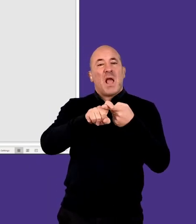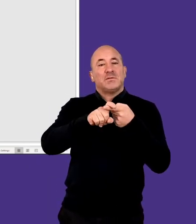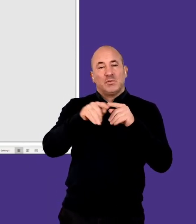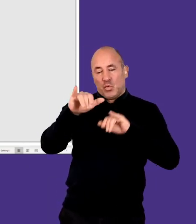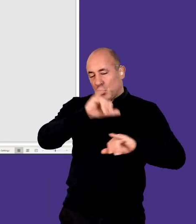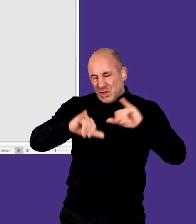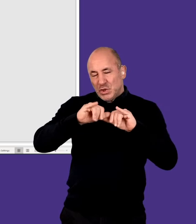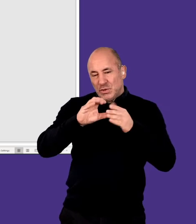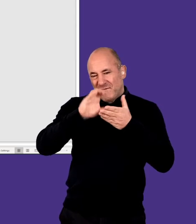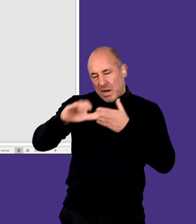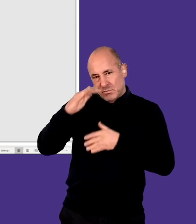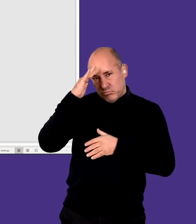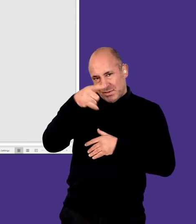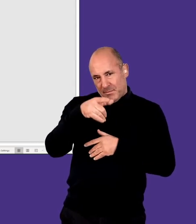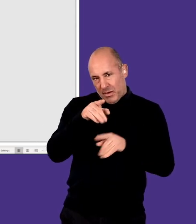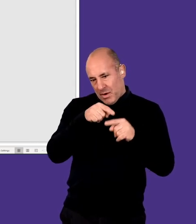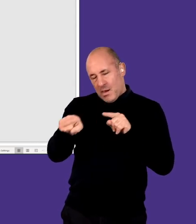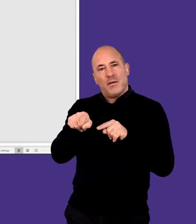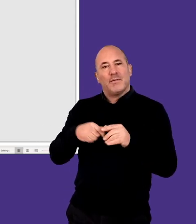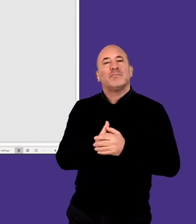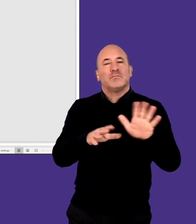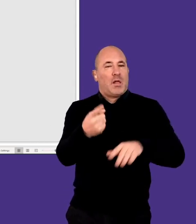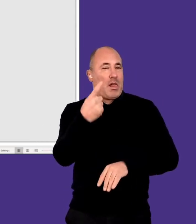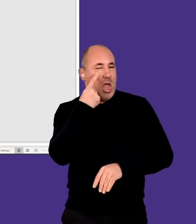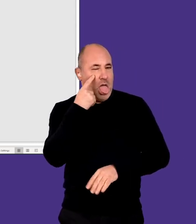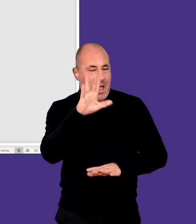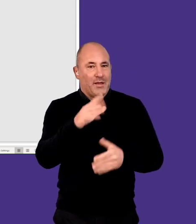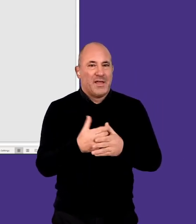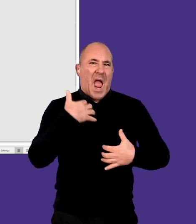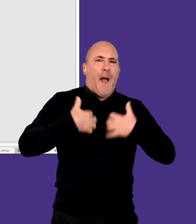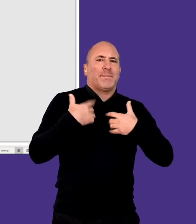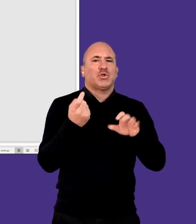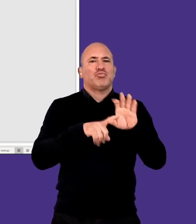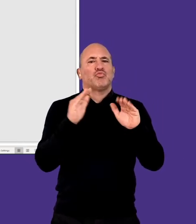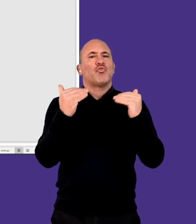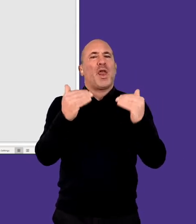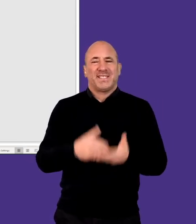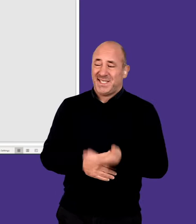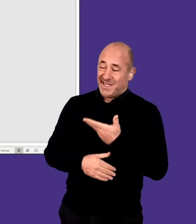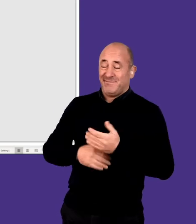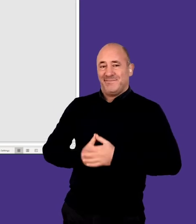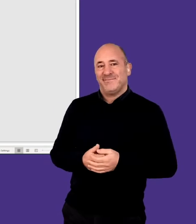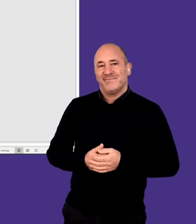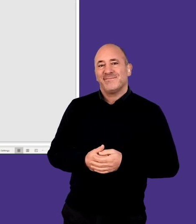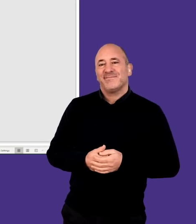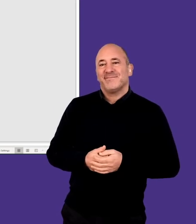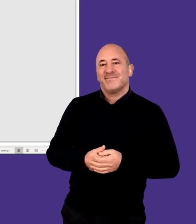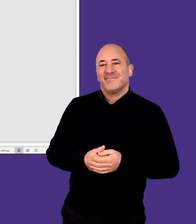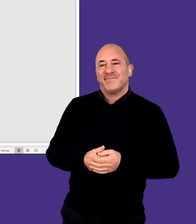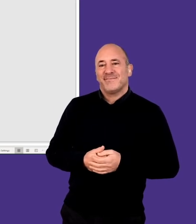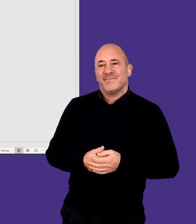which investment principle you are referring to. So let's take a look at ambition and quality as an